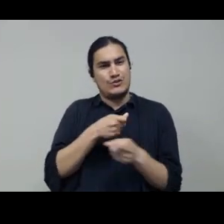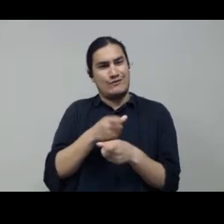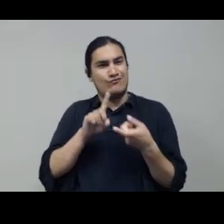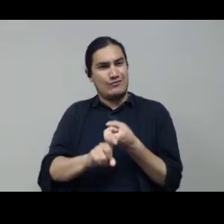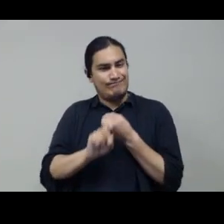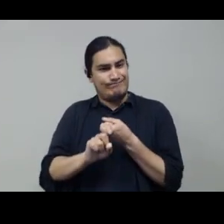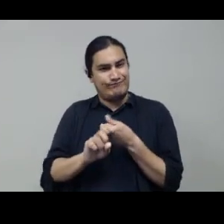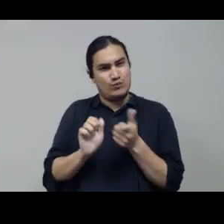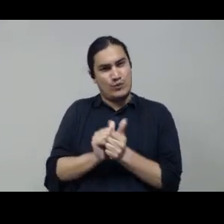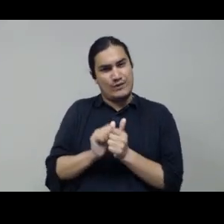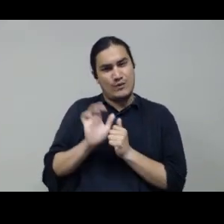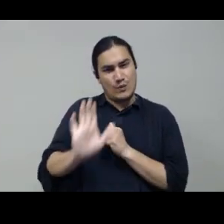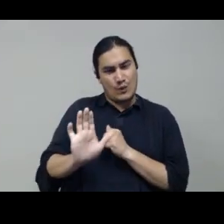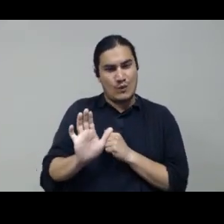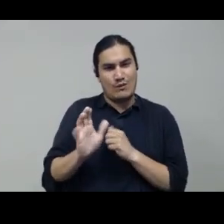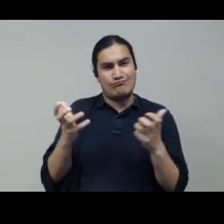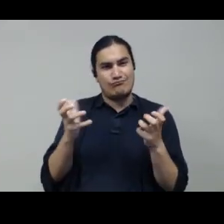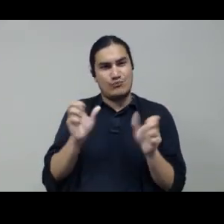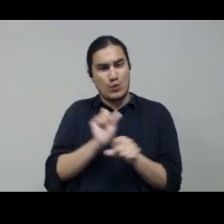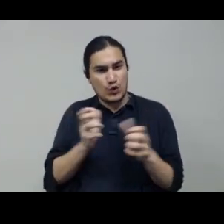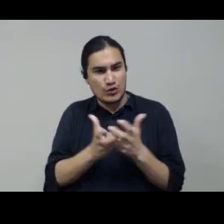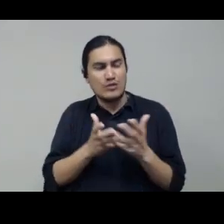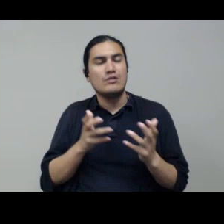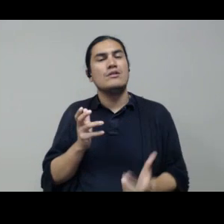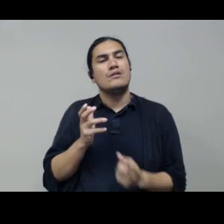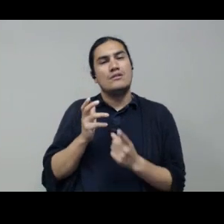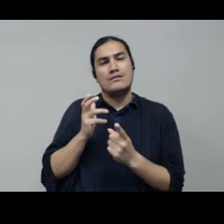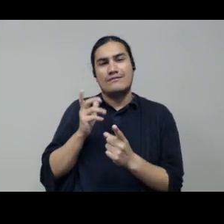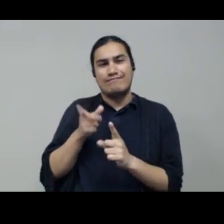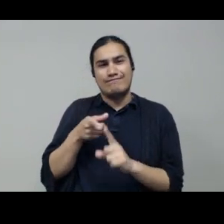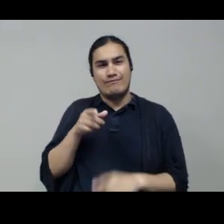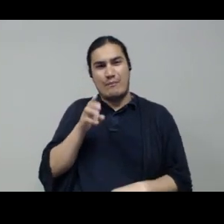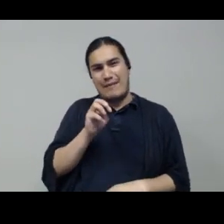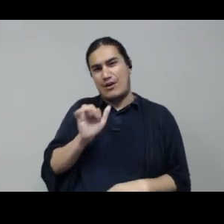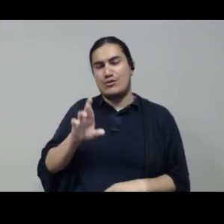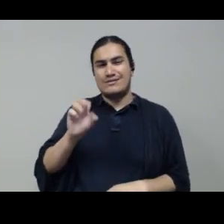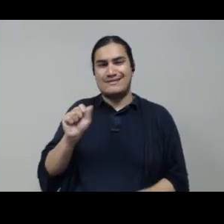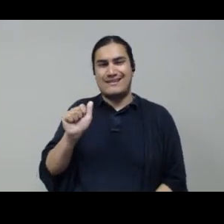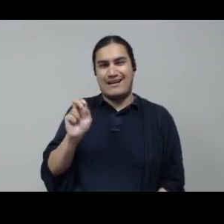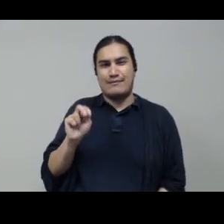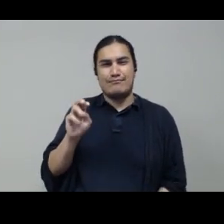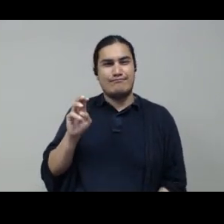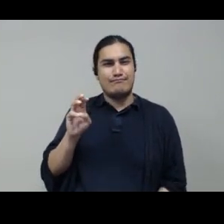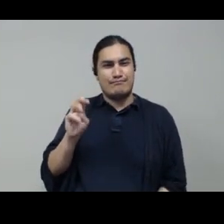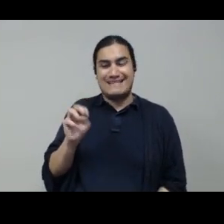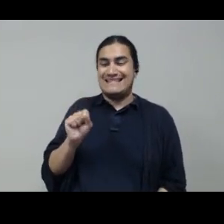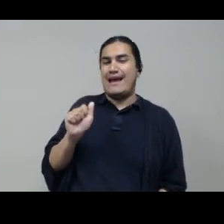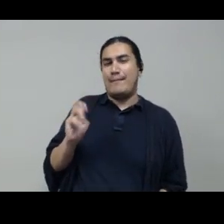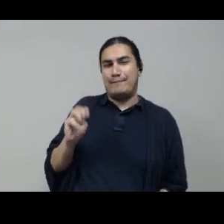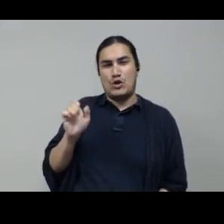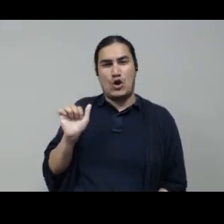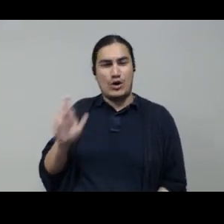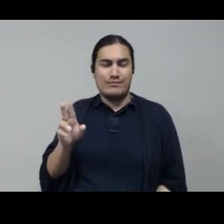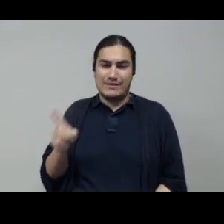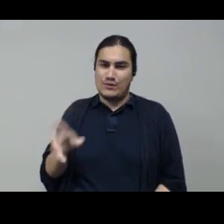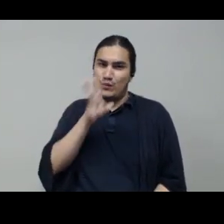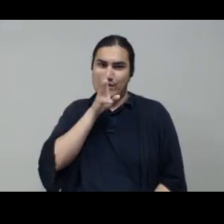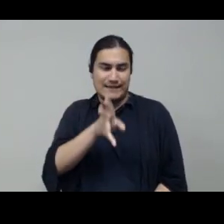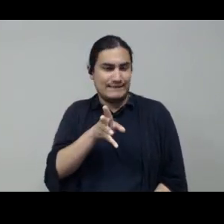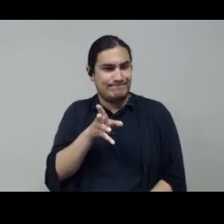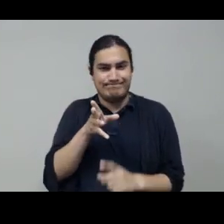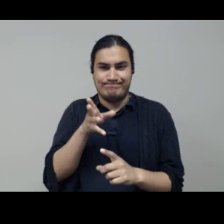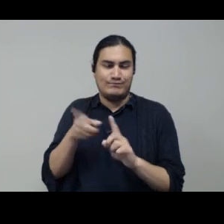your colleagues of the big city mayors, San Jose Mayor Sam Liccardo. He speaks so highly of you